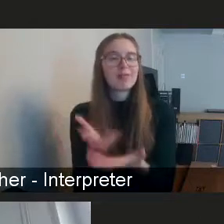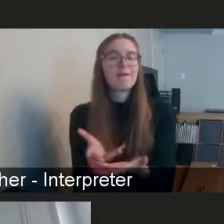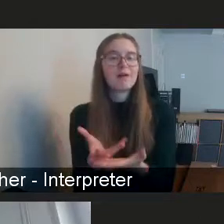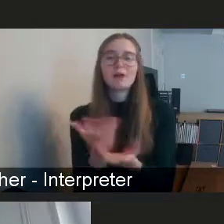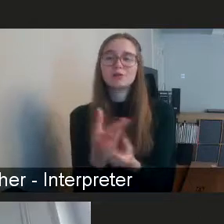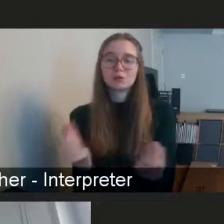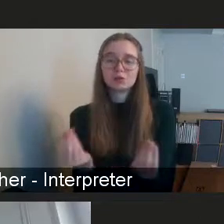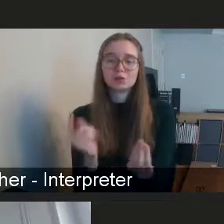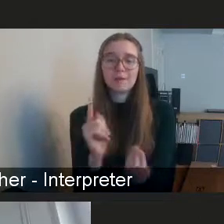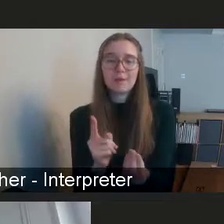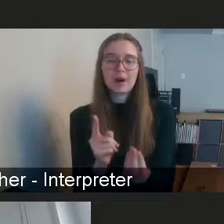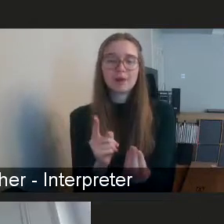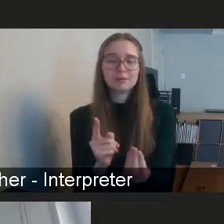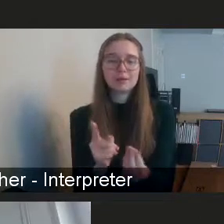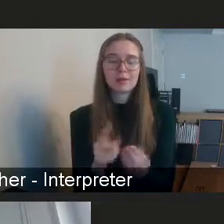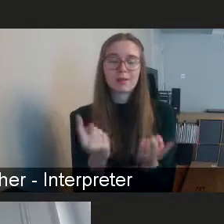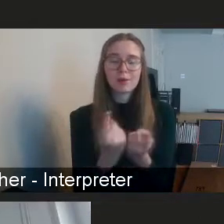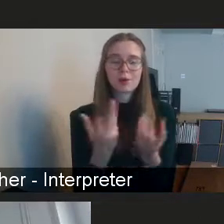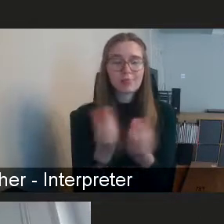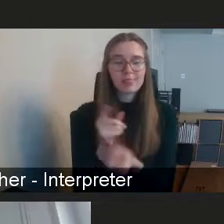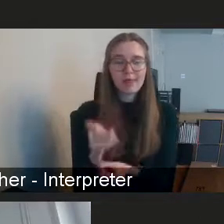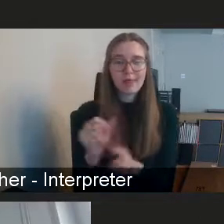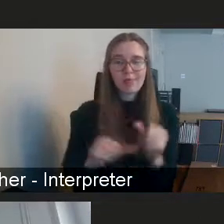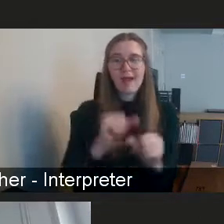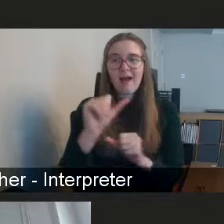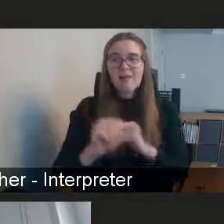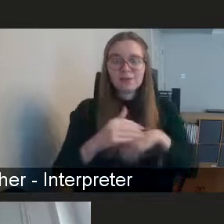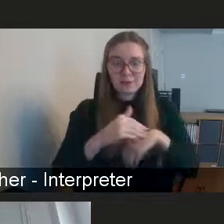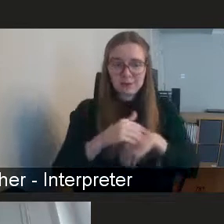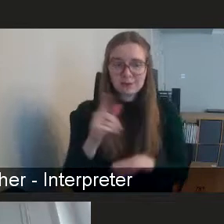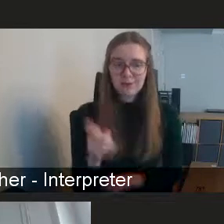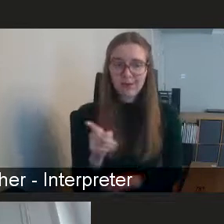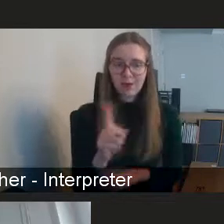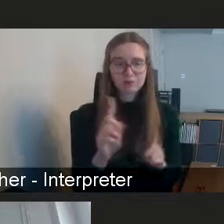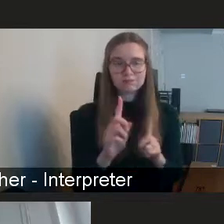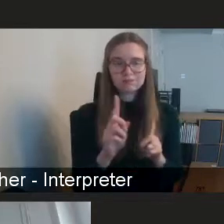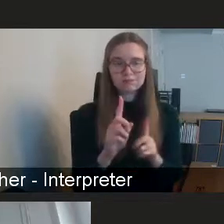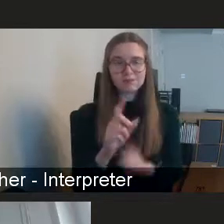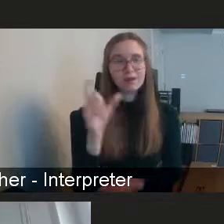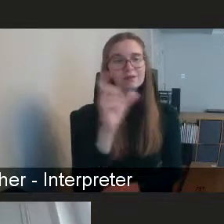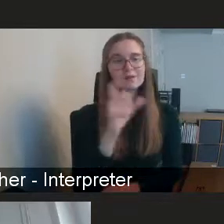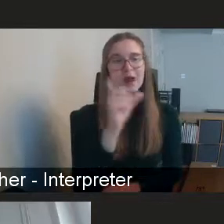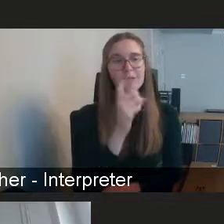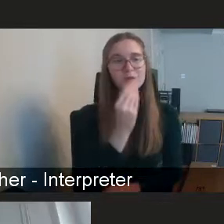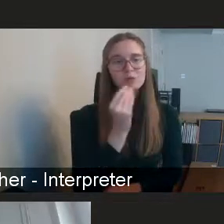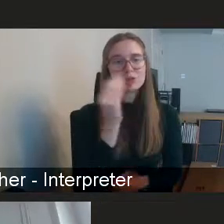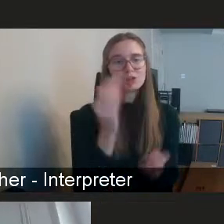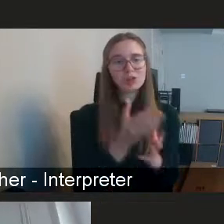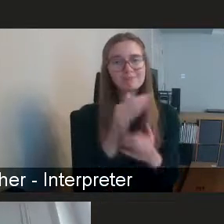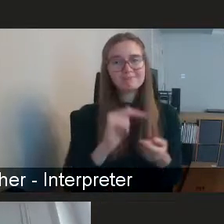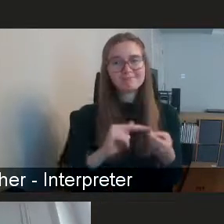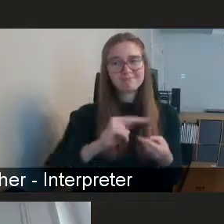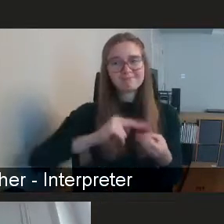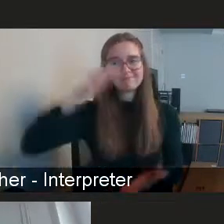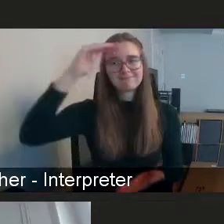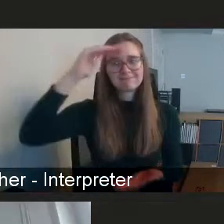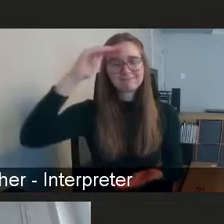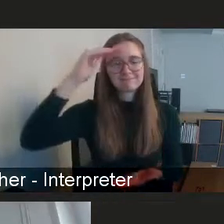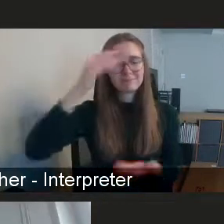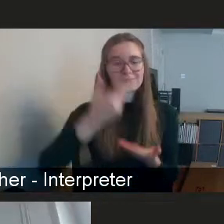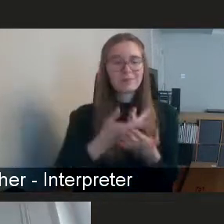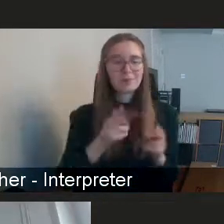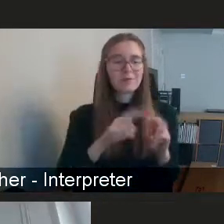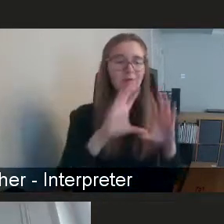the byproduct of that, or after effect of that, was that the carbon usage went on. If we are looking at the Earth